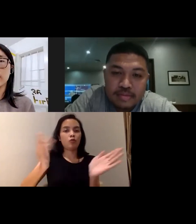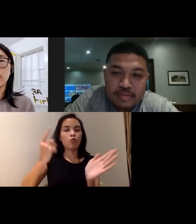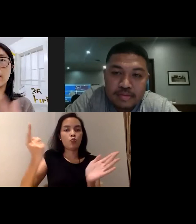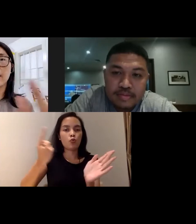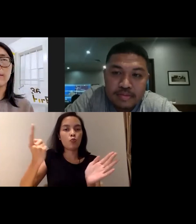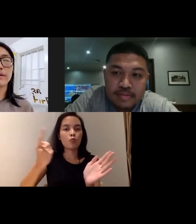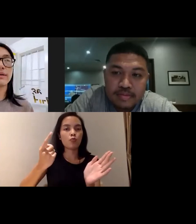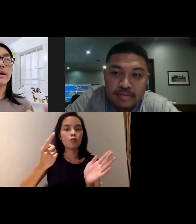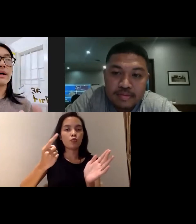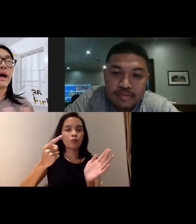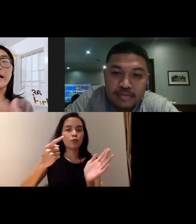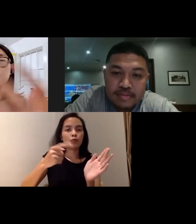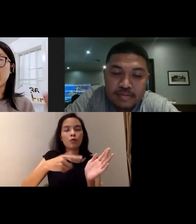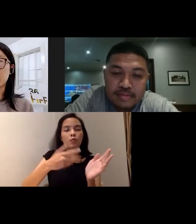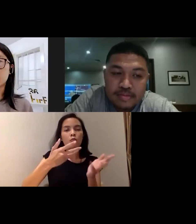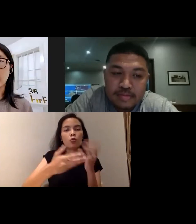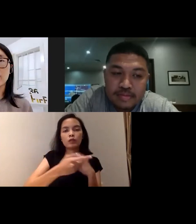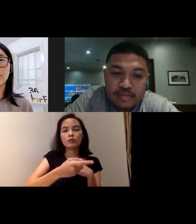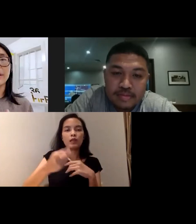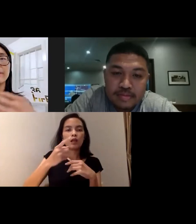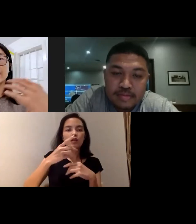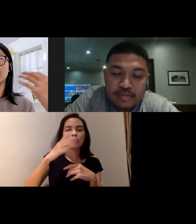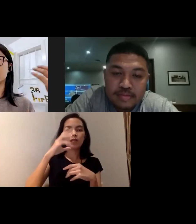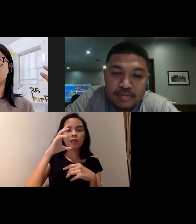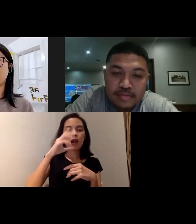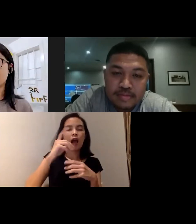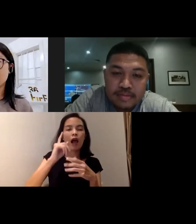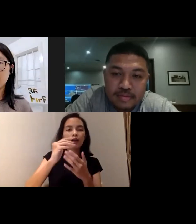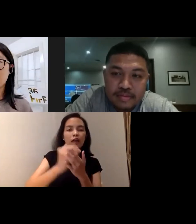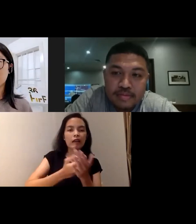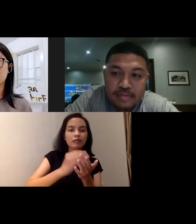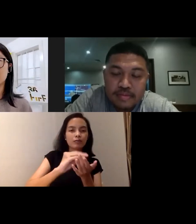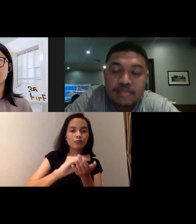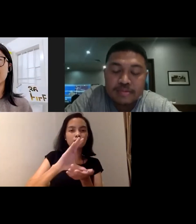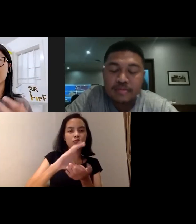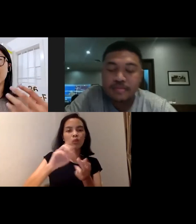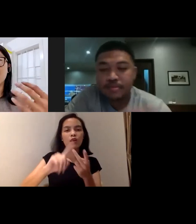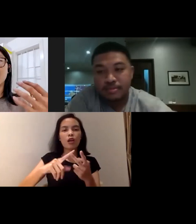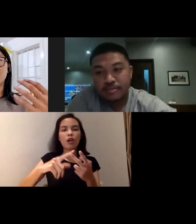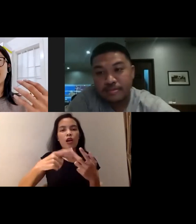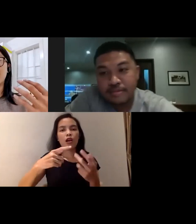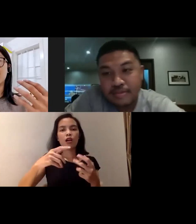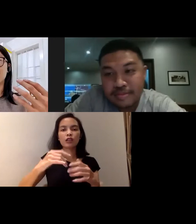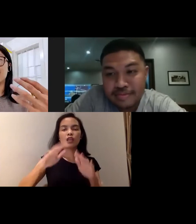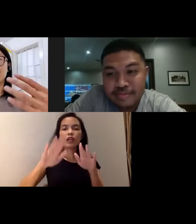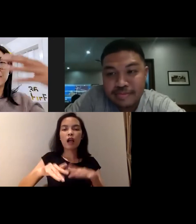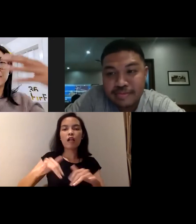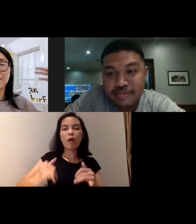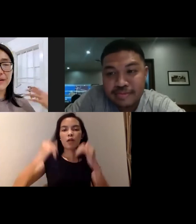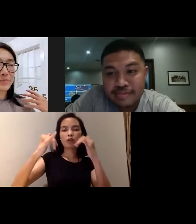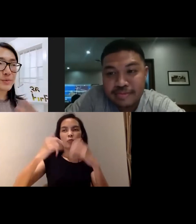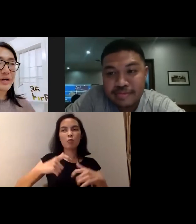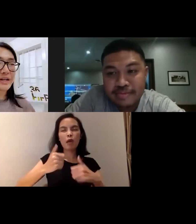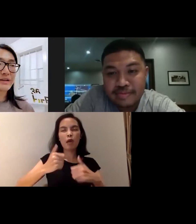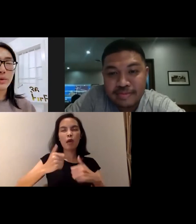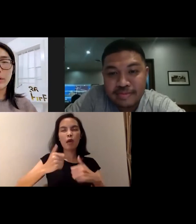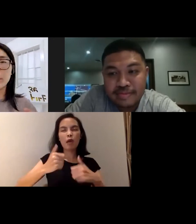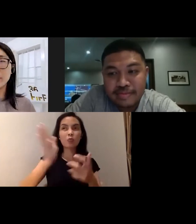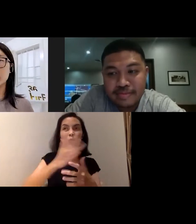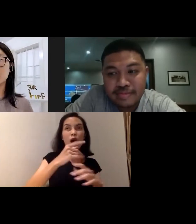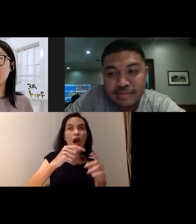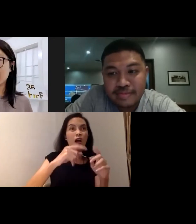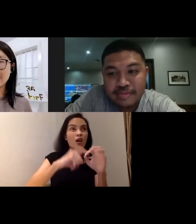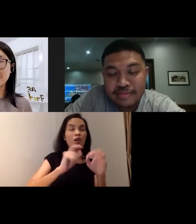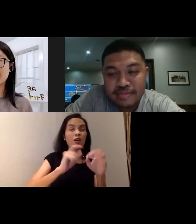that we all have a high paid job, we live in a fancy apartments, and we have a really